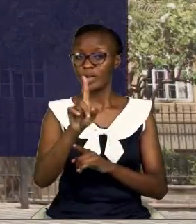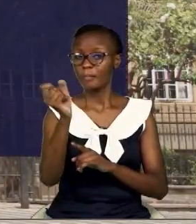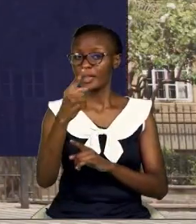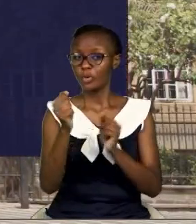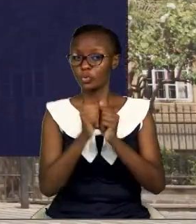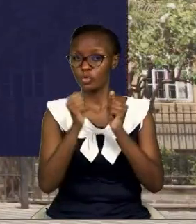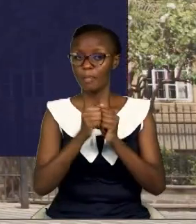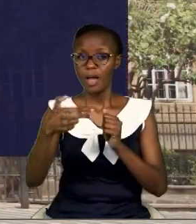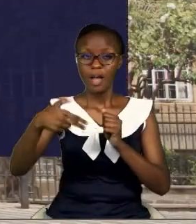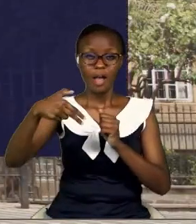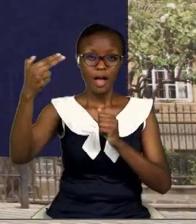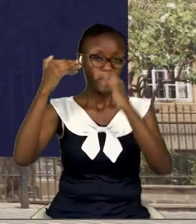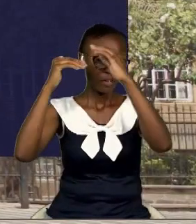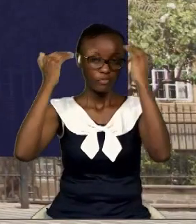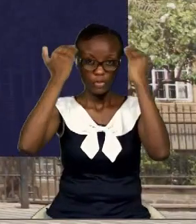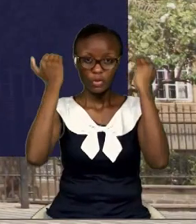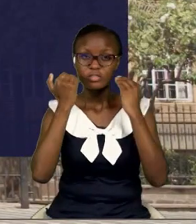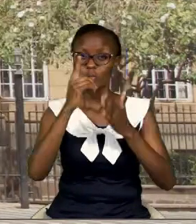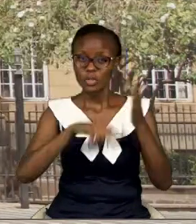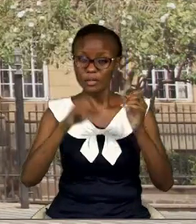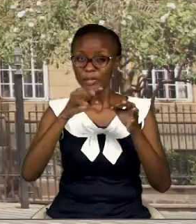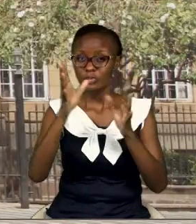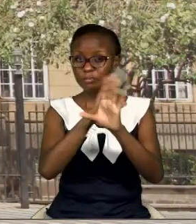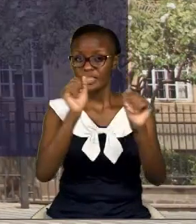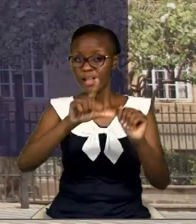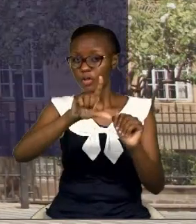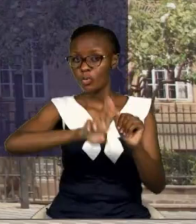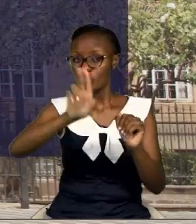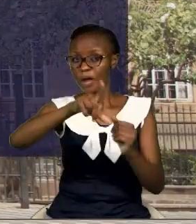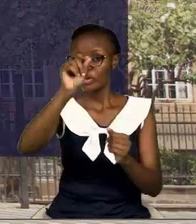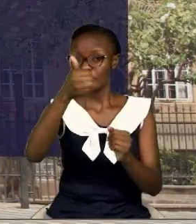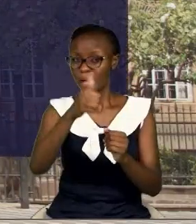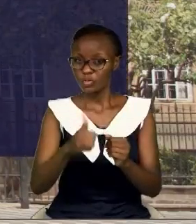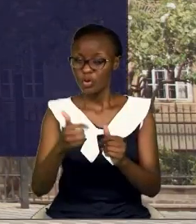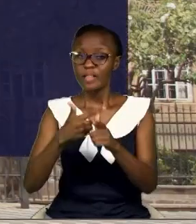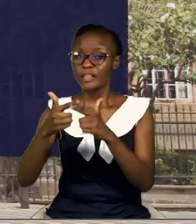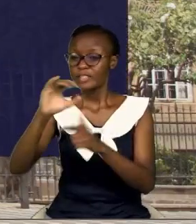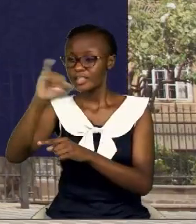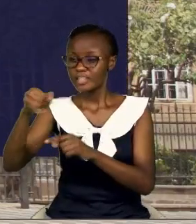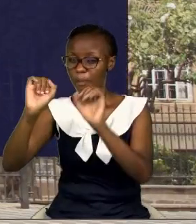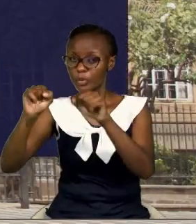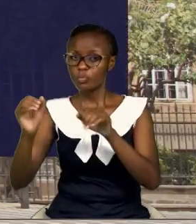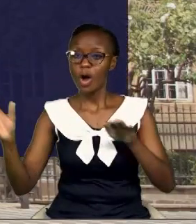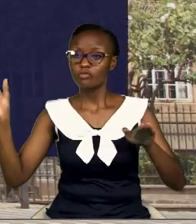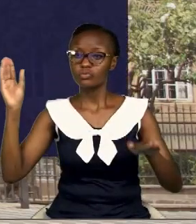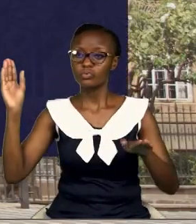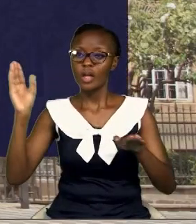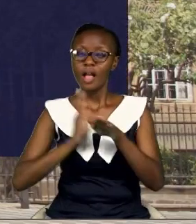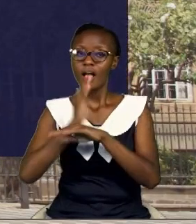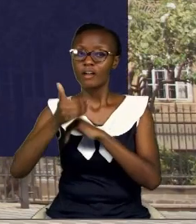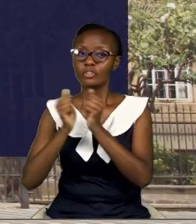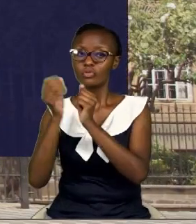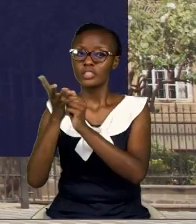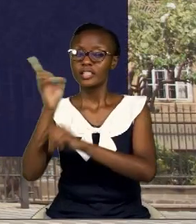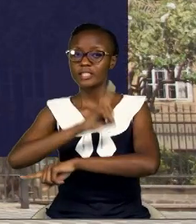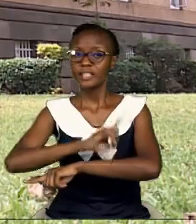ruled that based on the failure of the President to appoint the judges, they would be sworn in by the Chief Justice after 14 days, as it would be presumed that his power to appoint